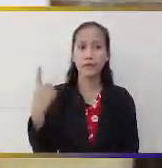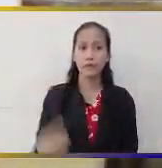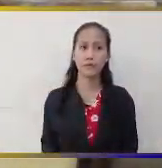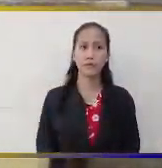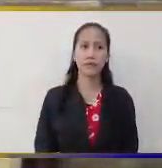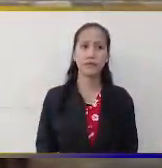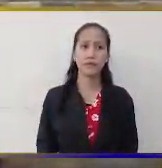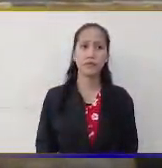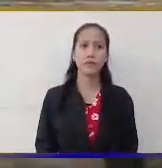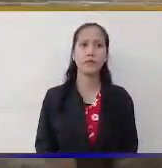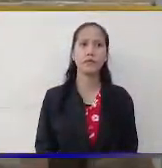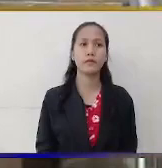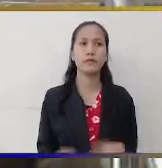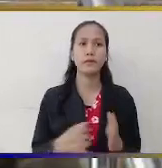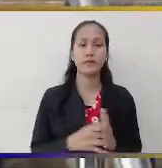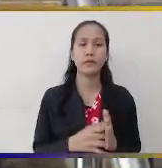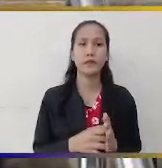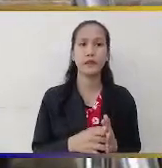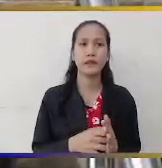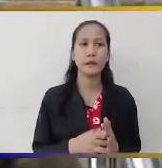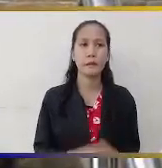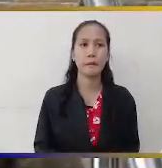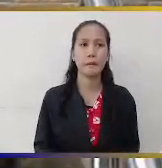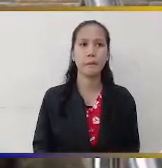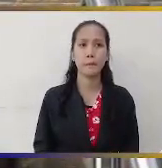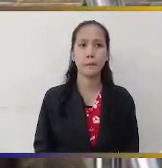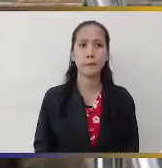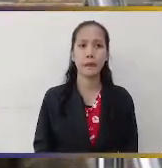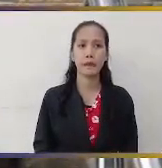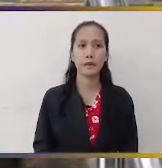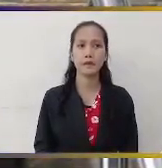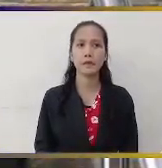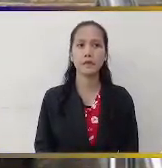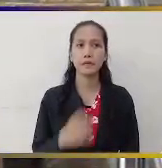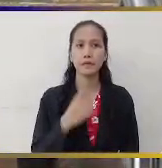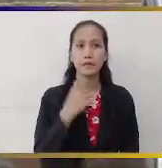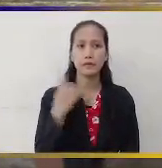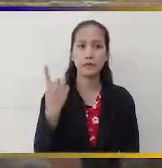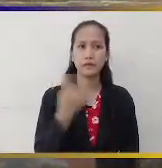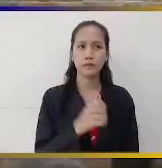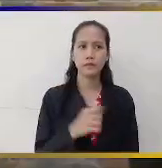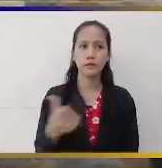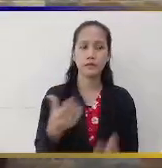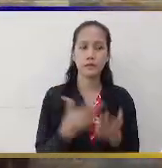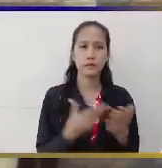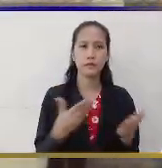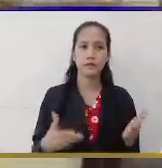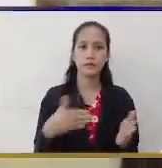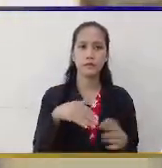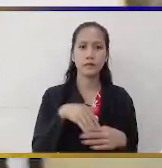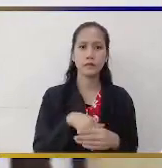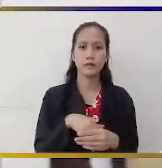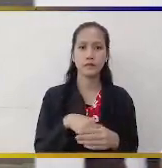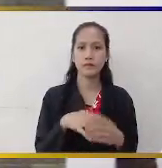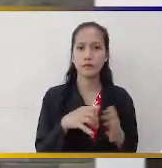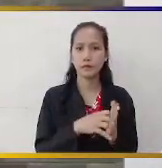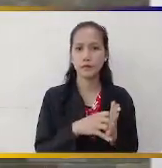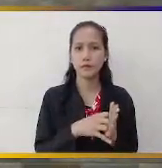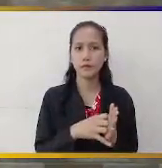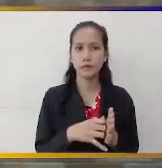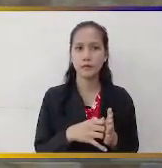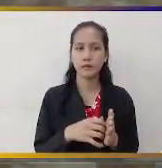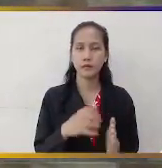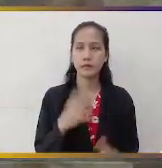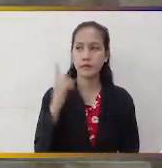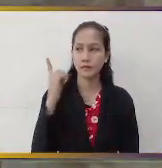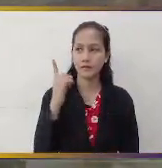saved, would want to hold on to anything, and that my Savior